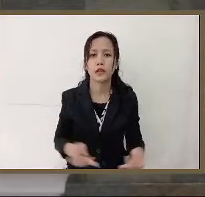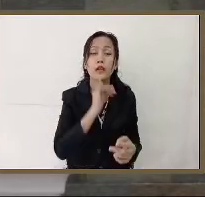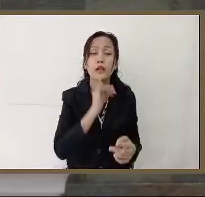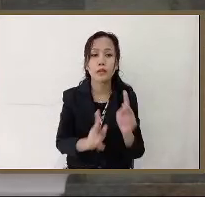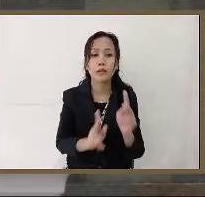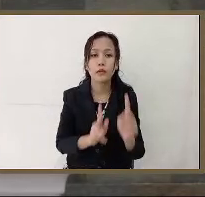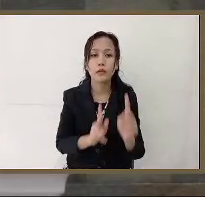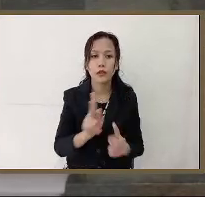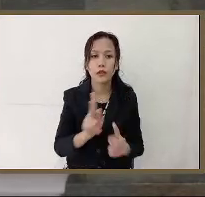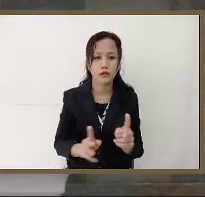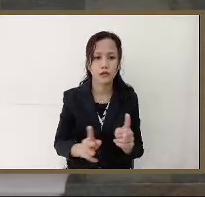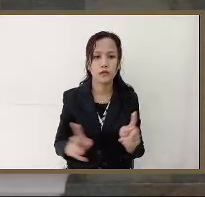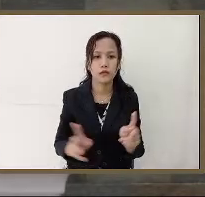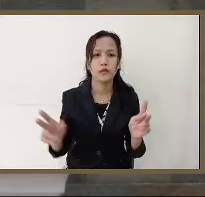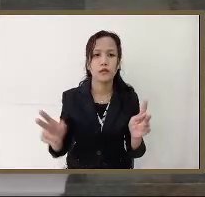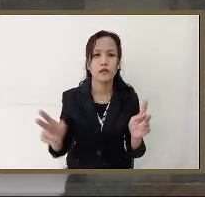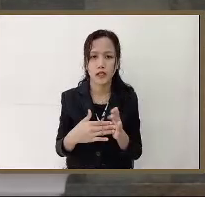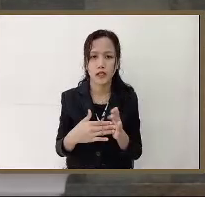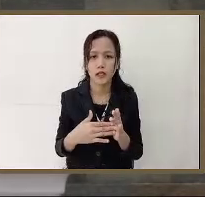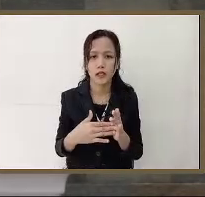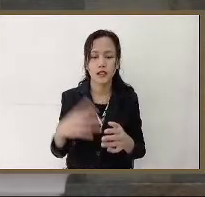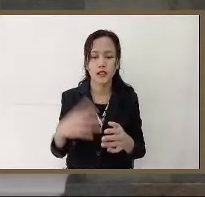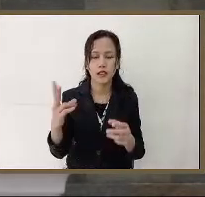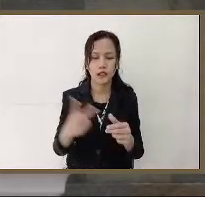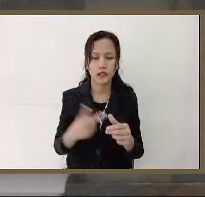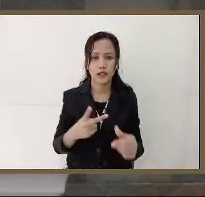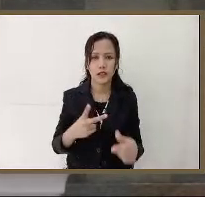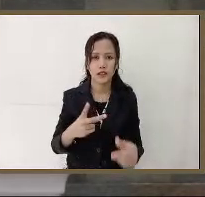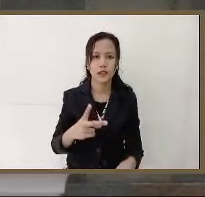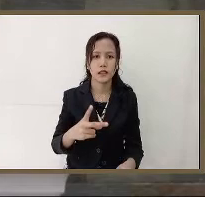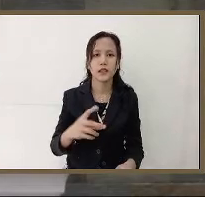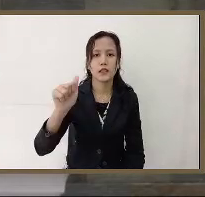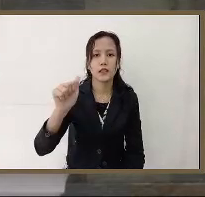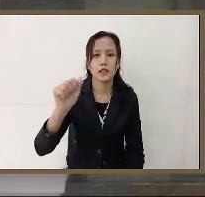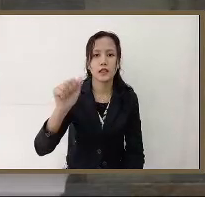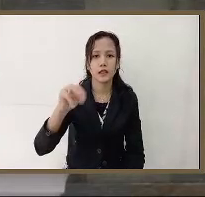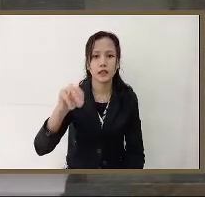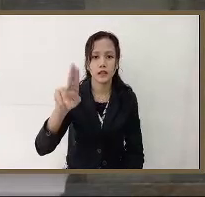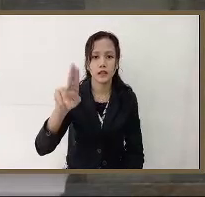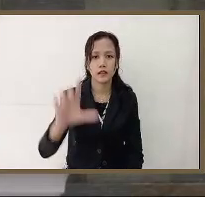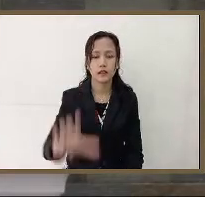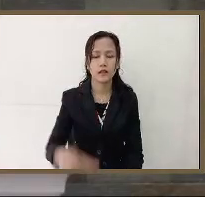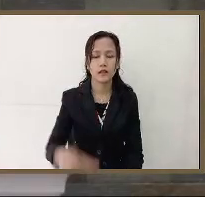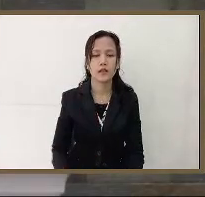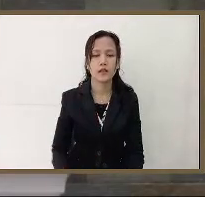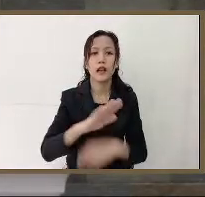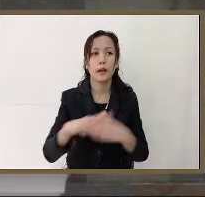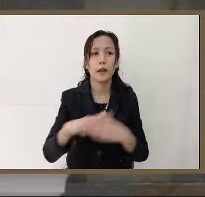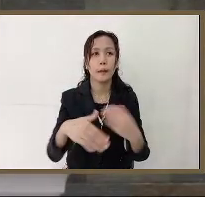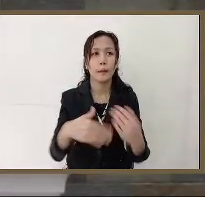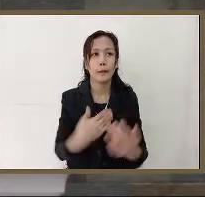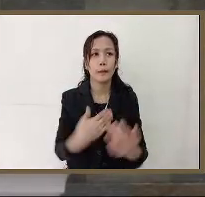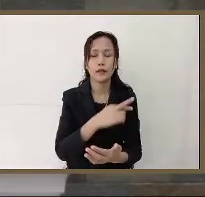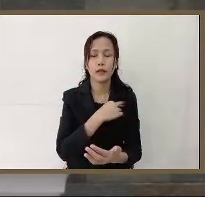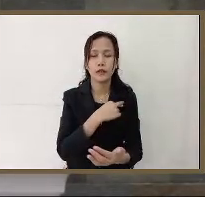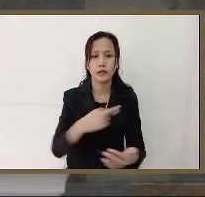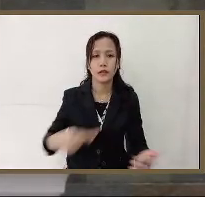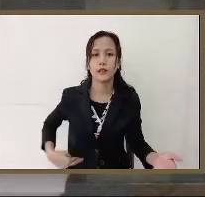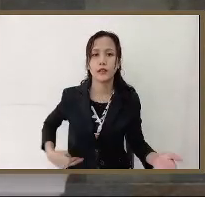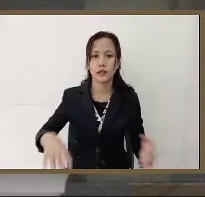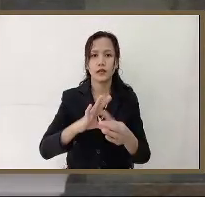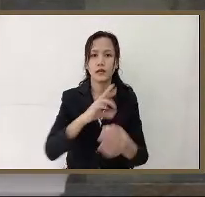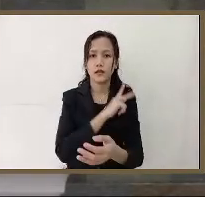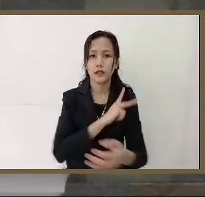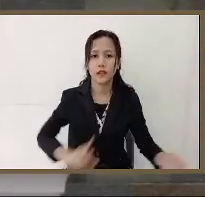inyo, ang 2 Samuel ay nahati po ito. It's all about the reign of King David. Doon po